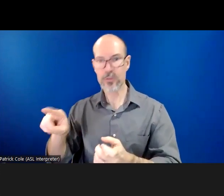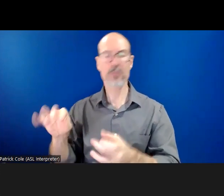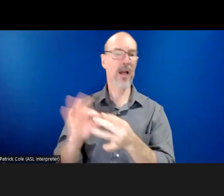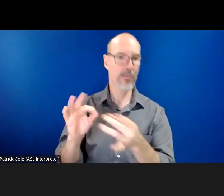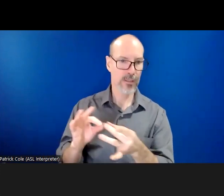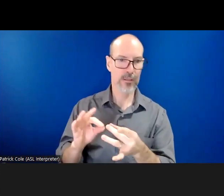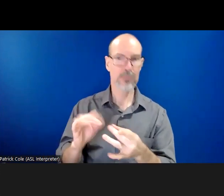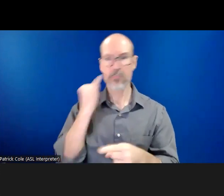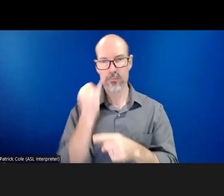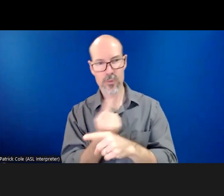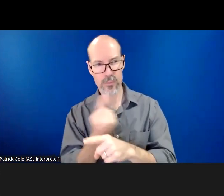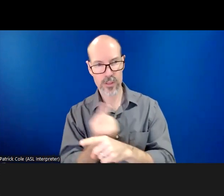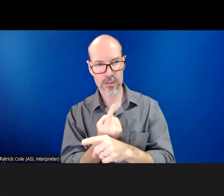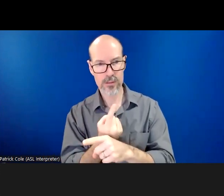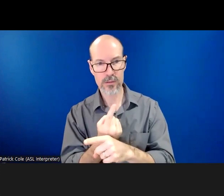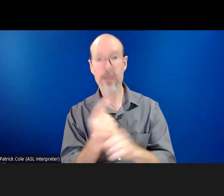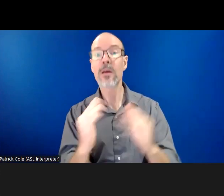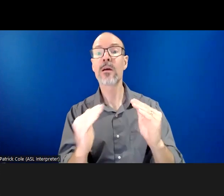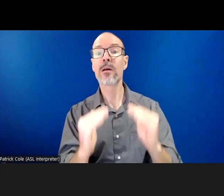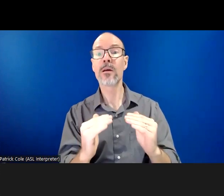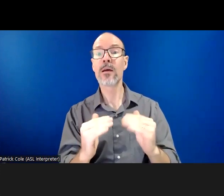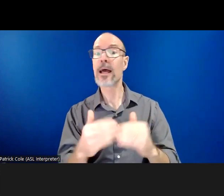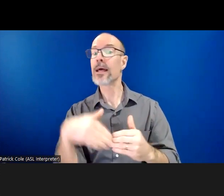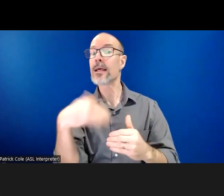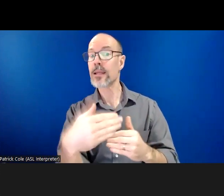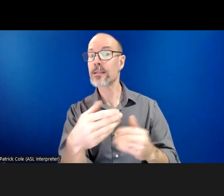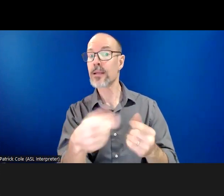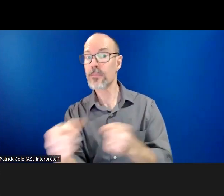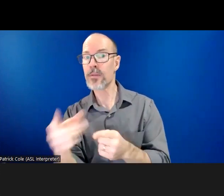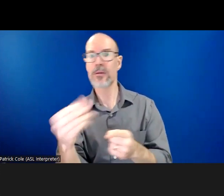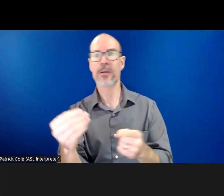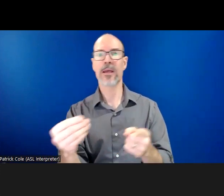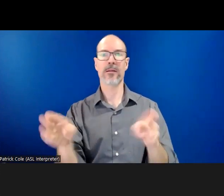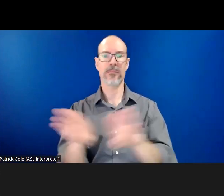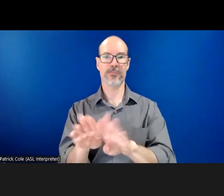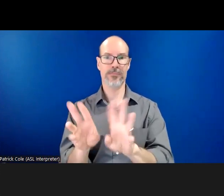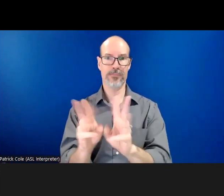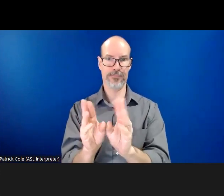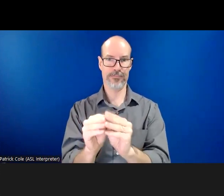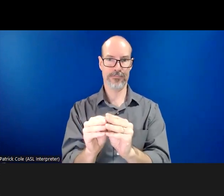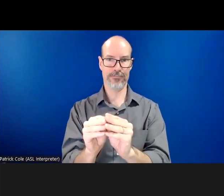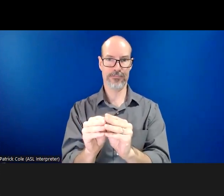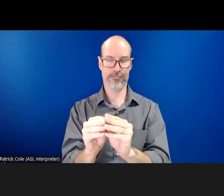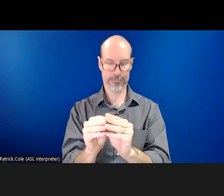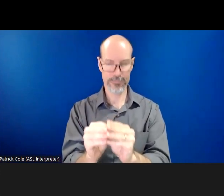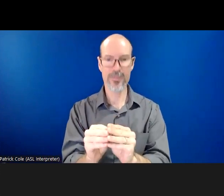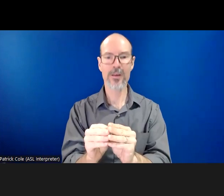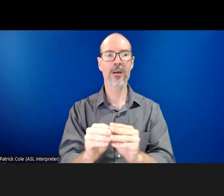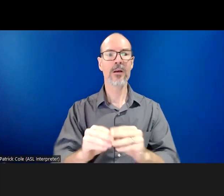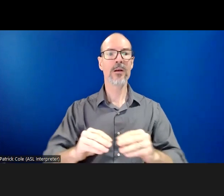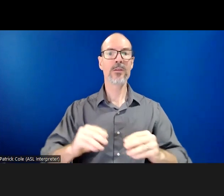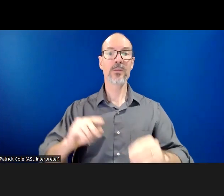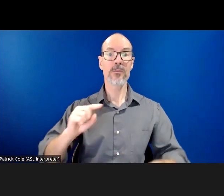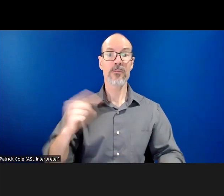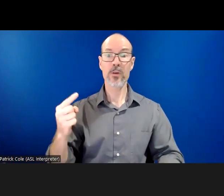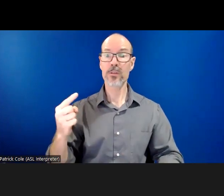will go to next steps and adjourn. So let me do